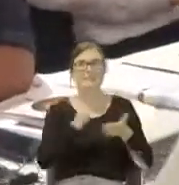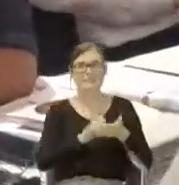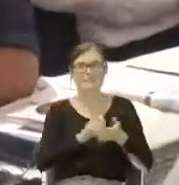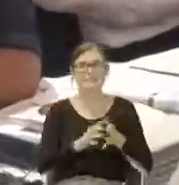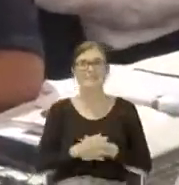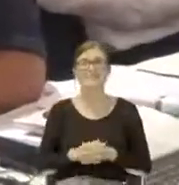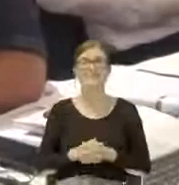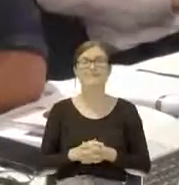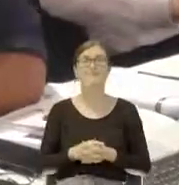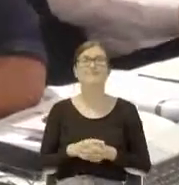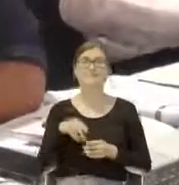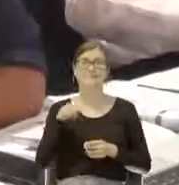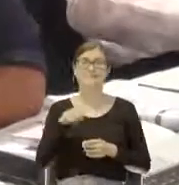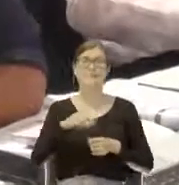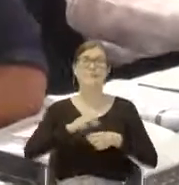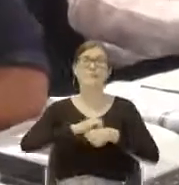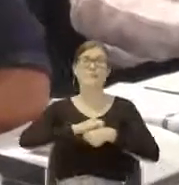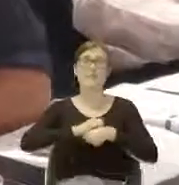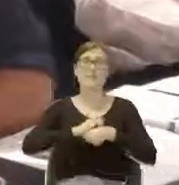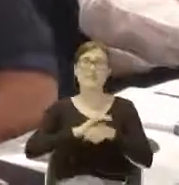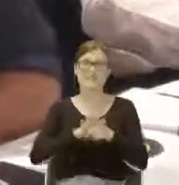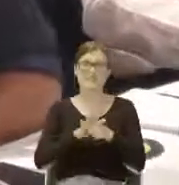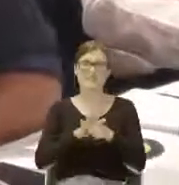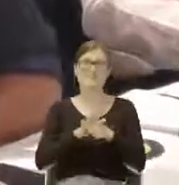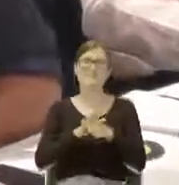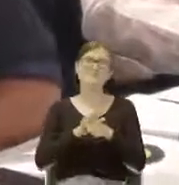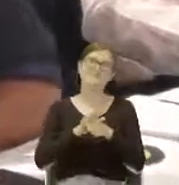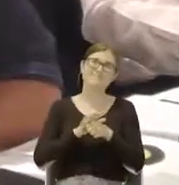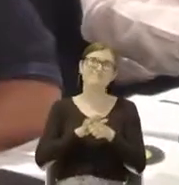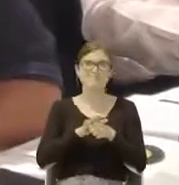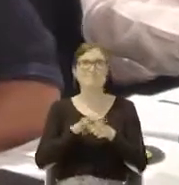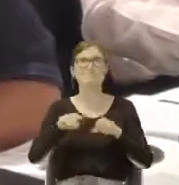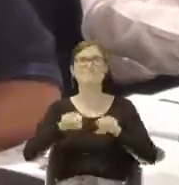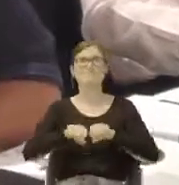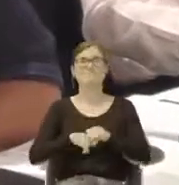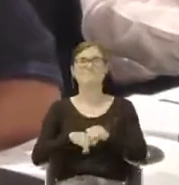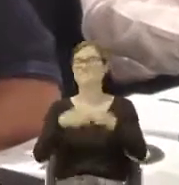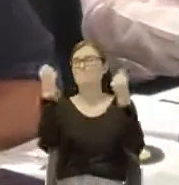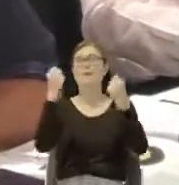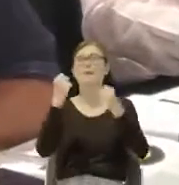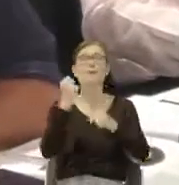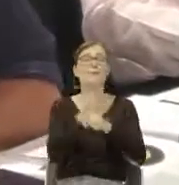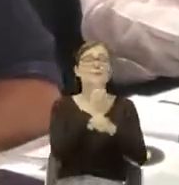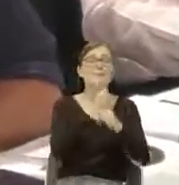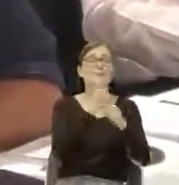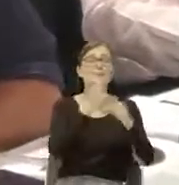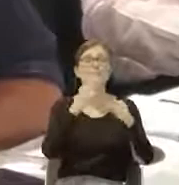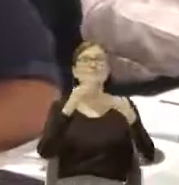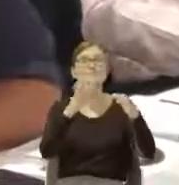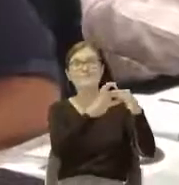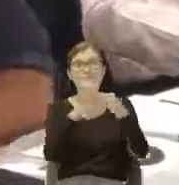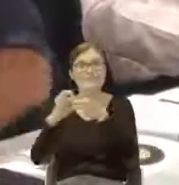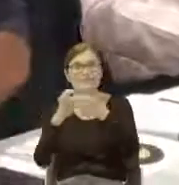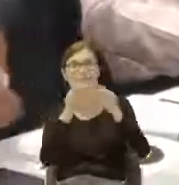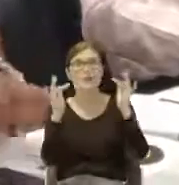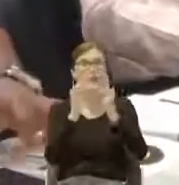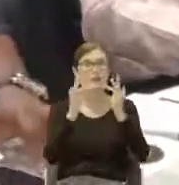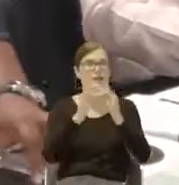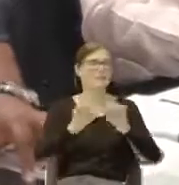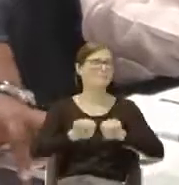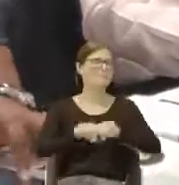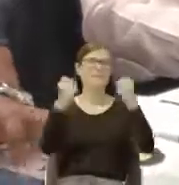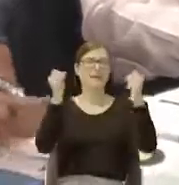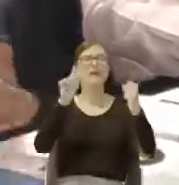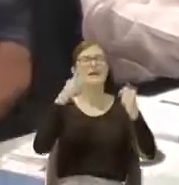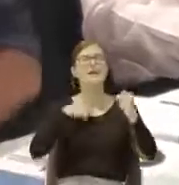our interface, but we are back again at work to make sure that we do things the way that